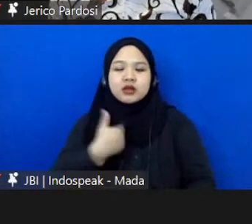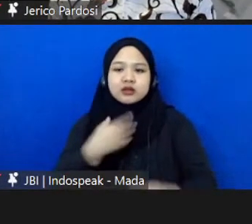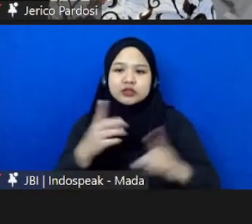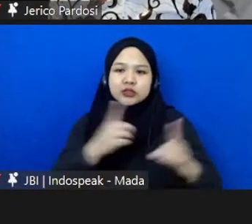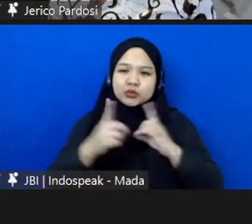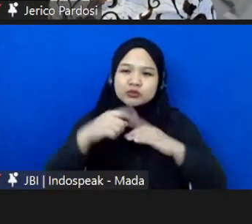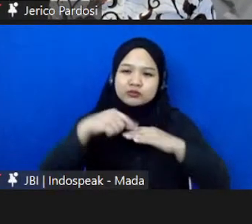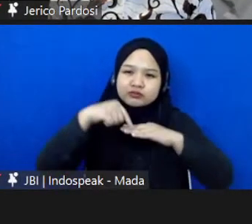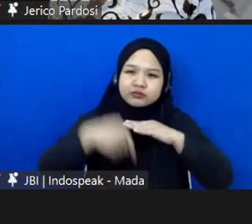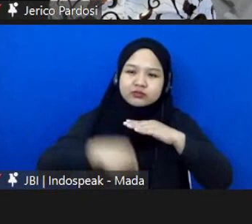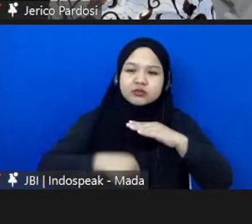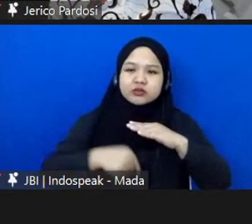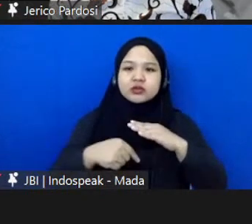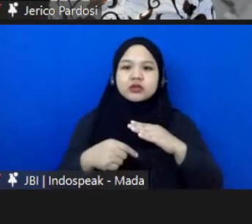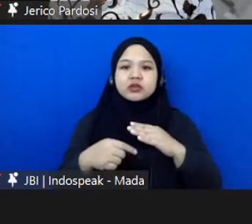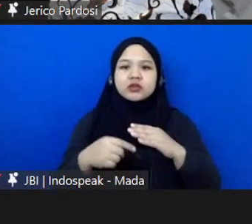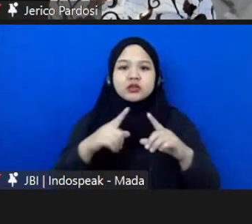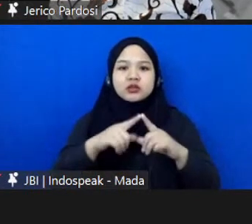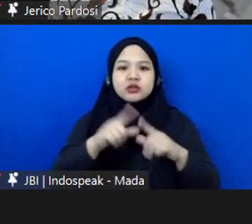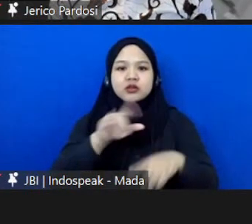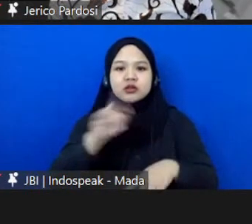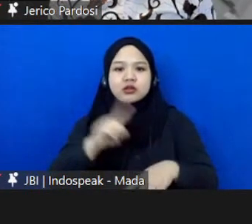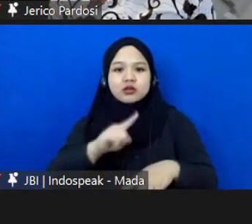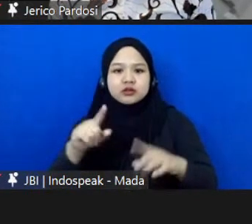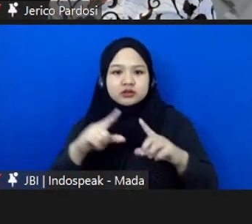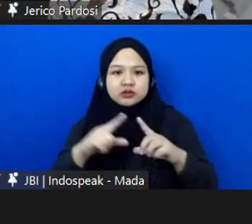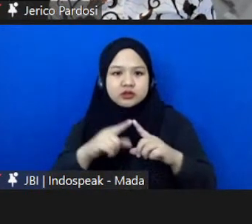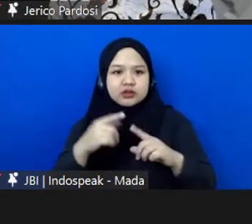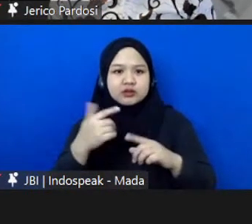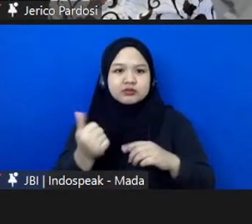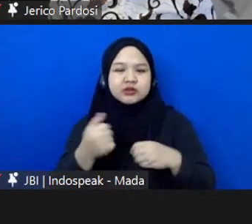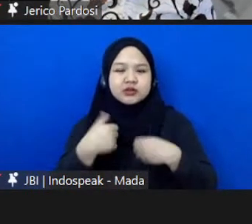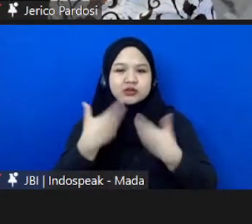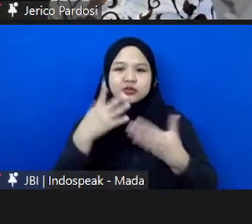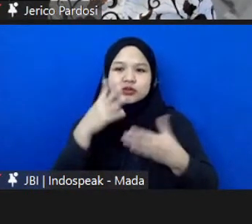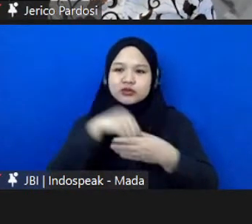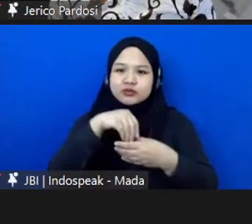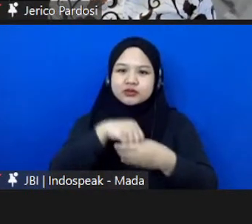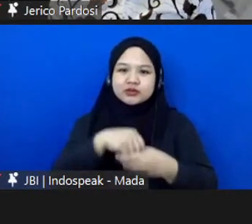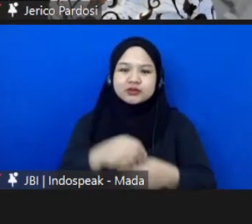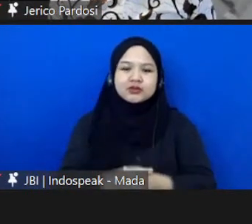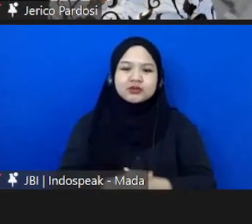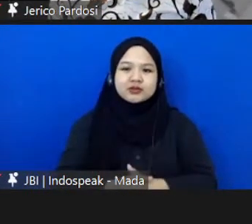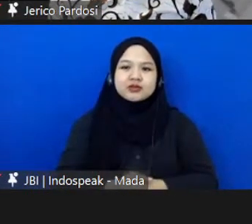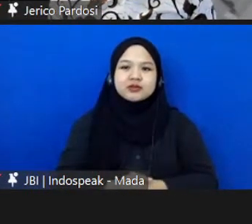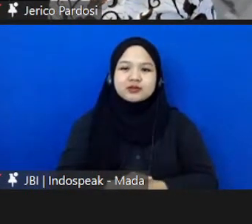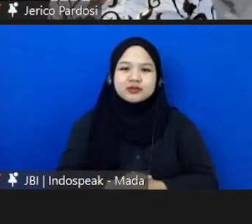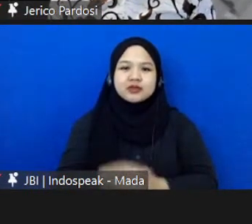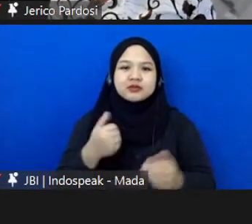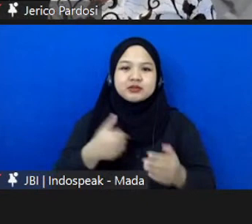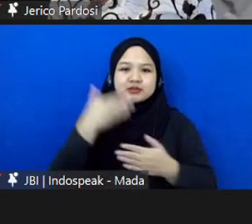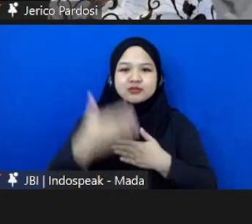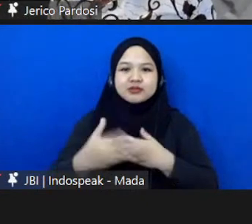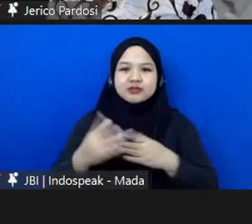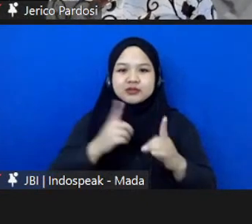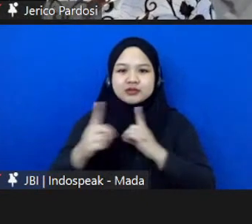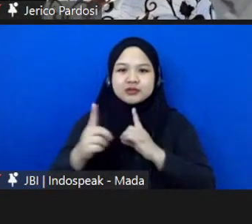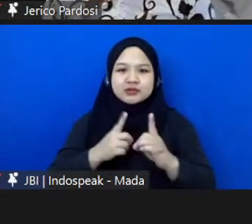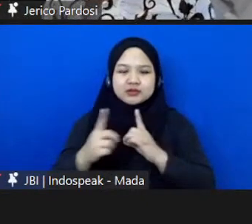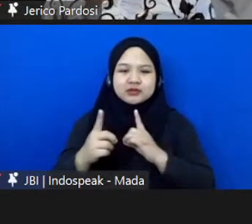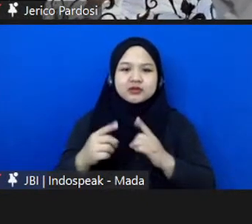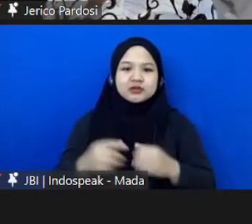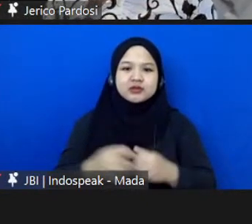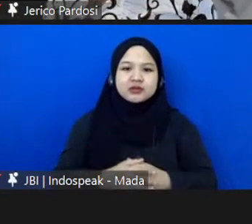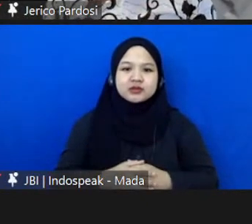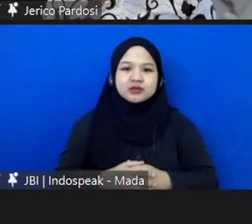this in the event that Aliza is holding on the 14th of October. So, right, so you can continue the discussion in the event. All